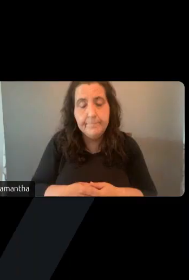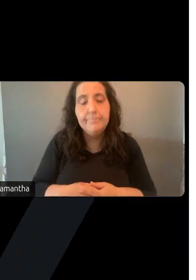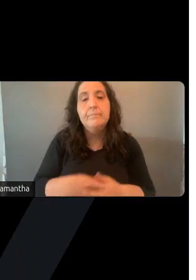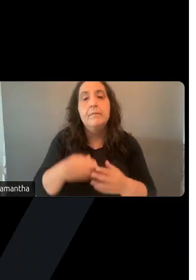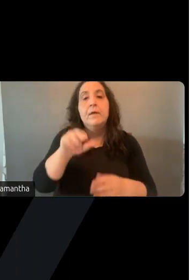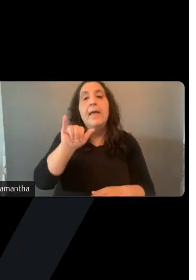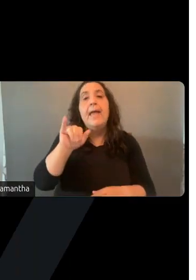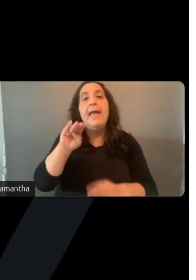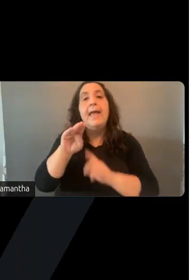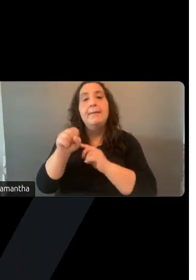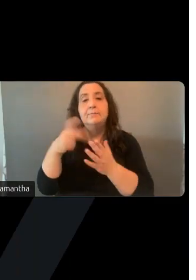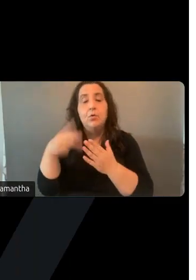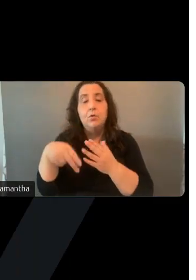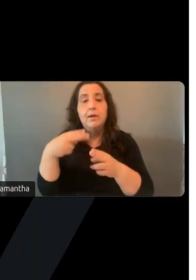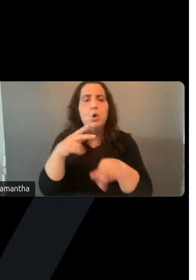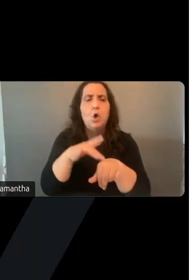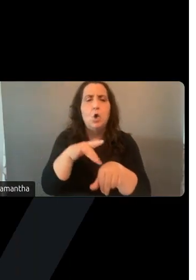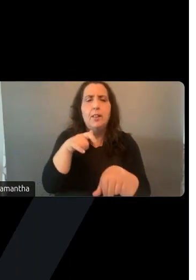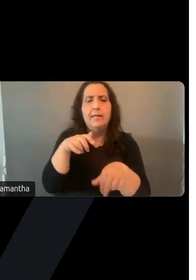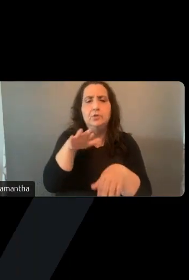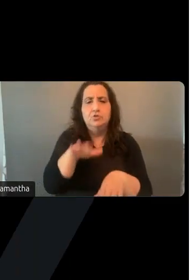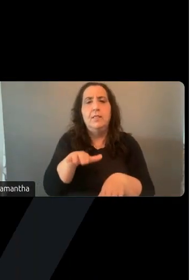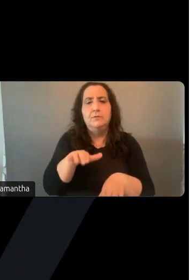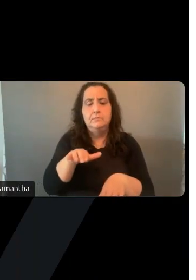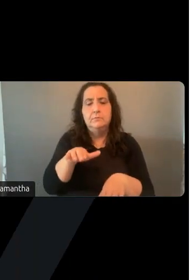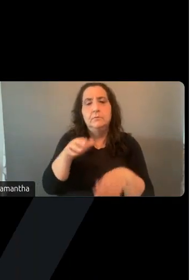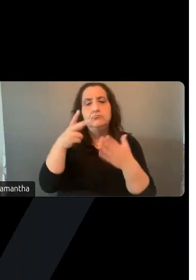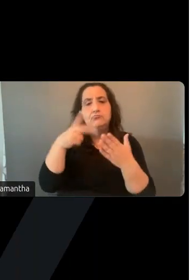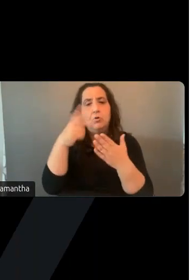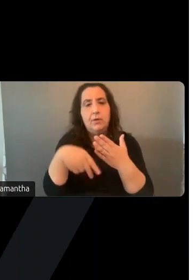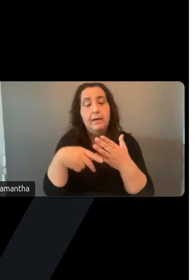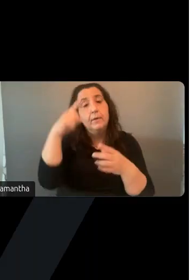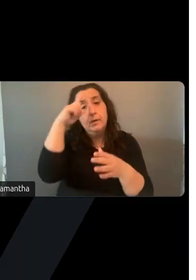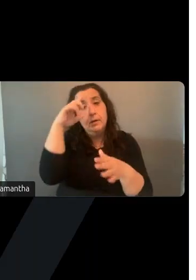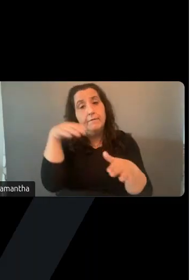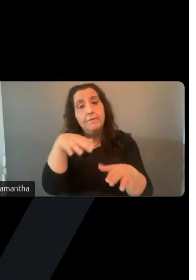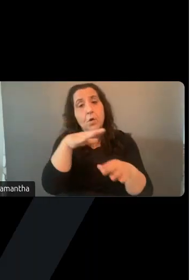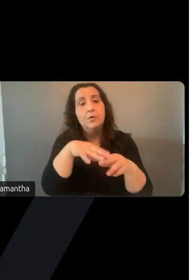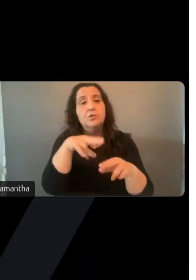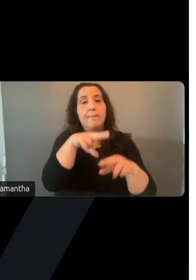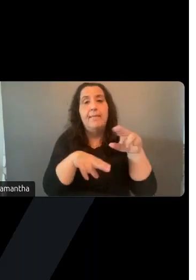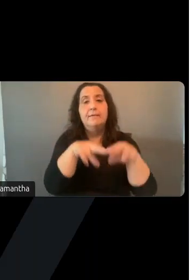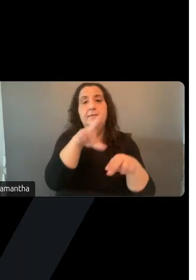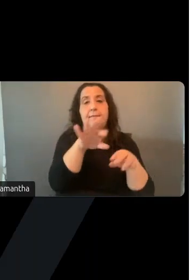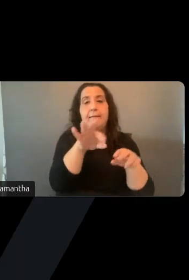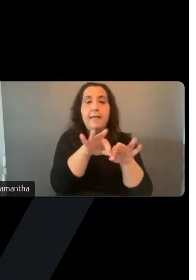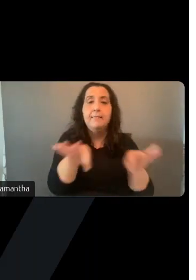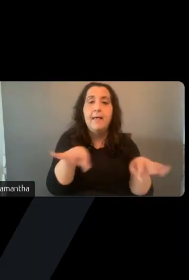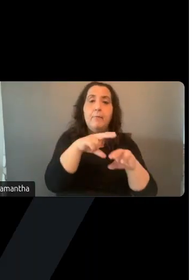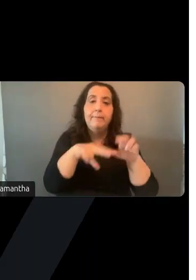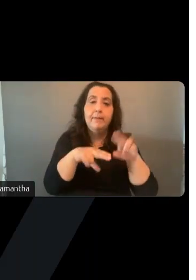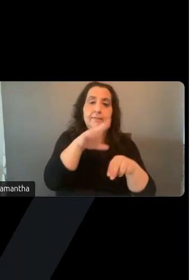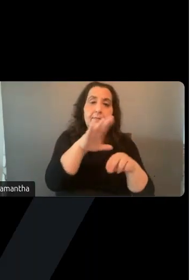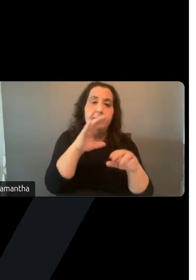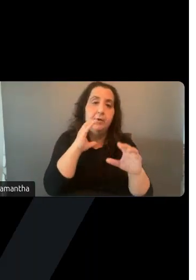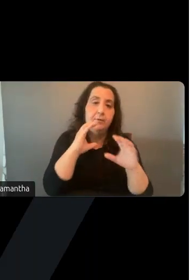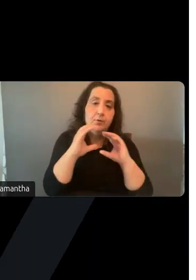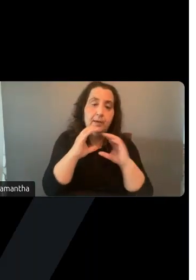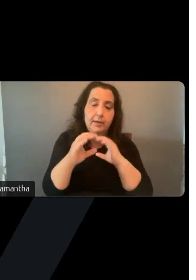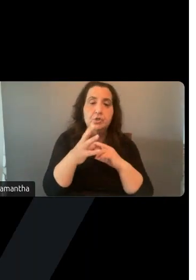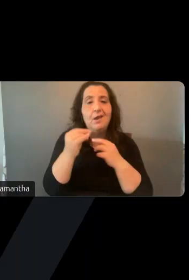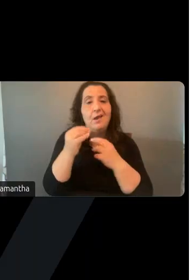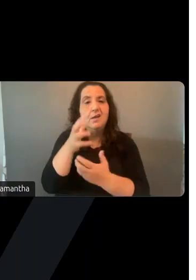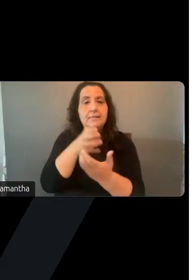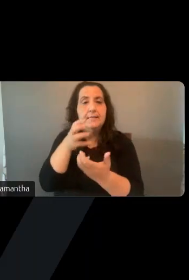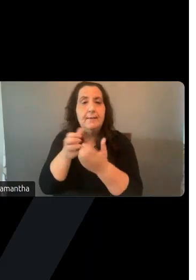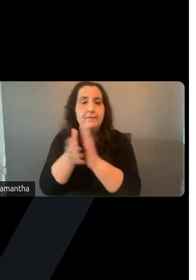AIMS is an early childhood program for our students that's focused on building language and communication and adaptive skills for